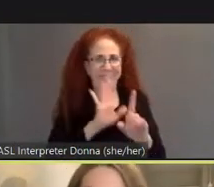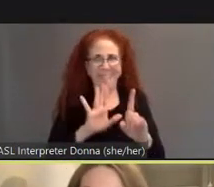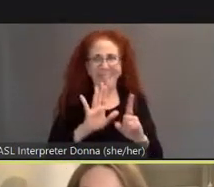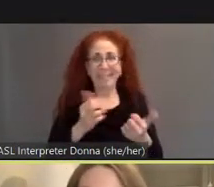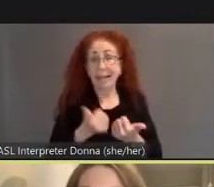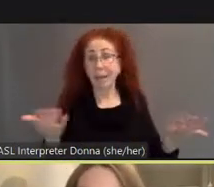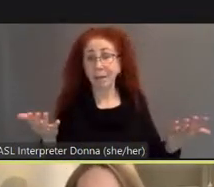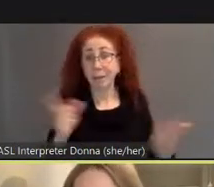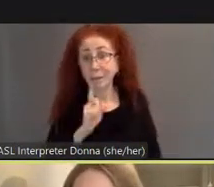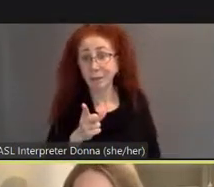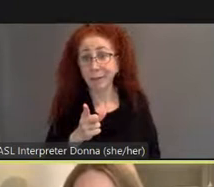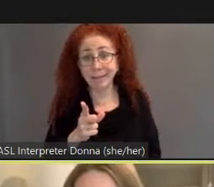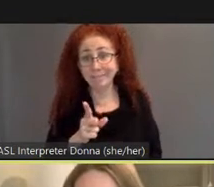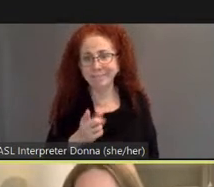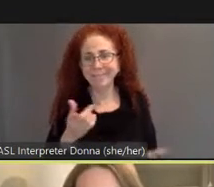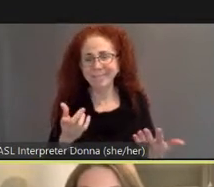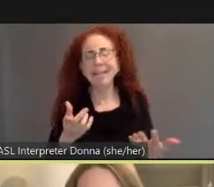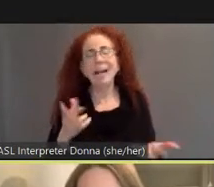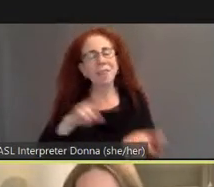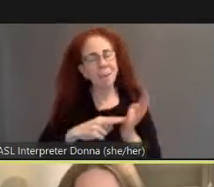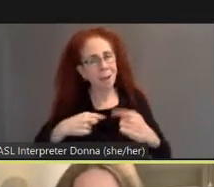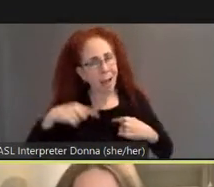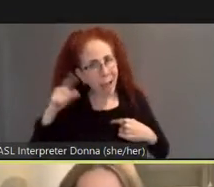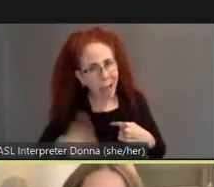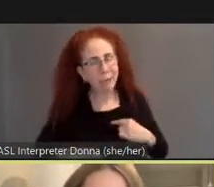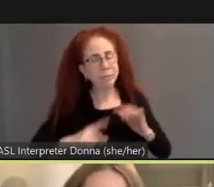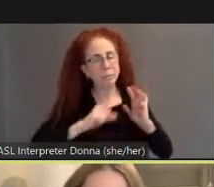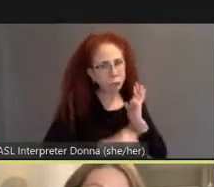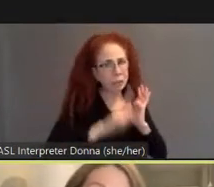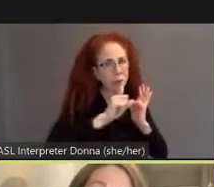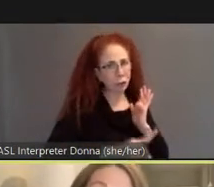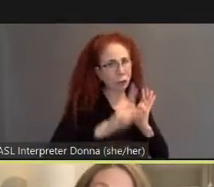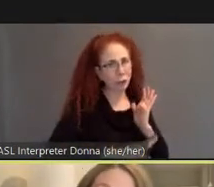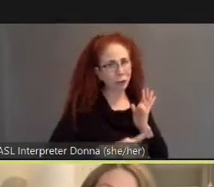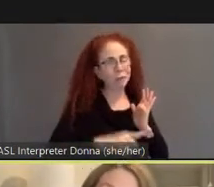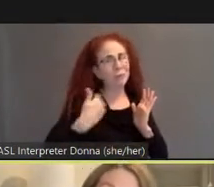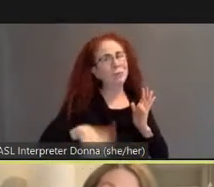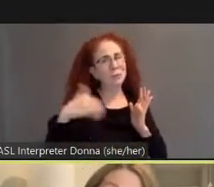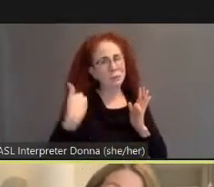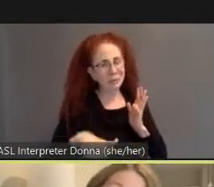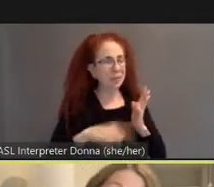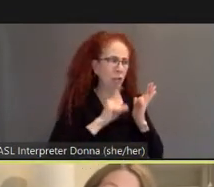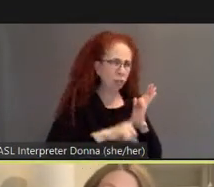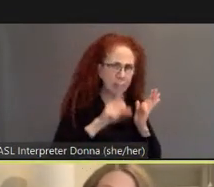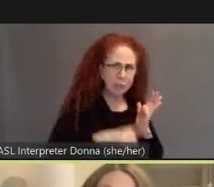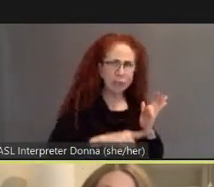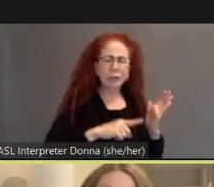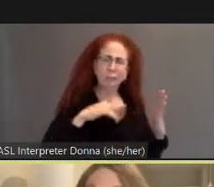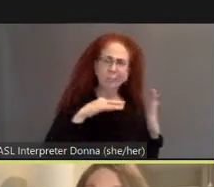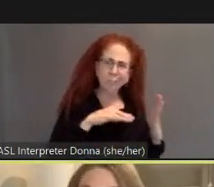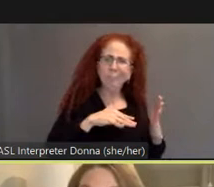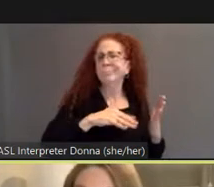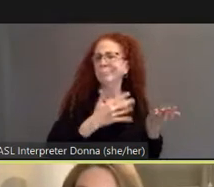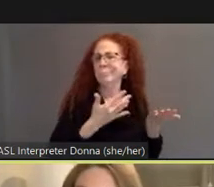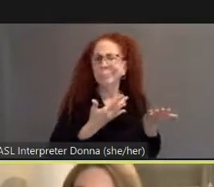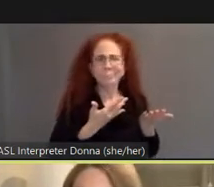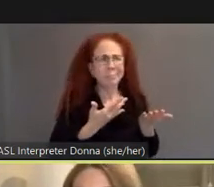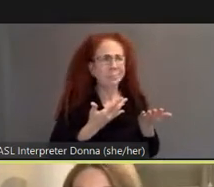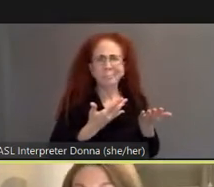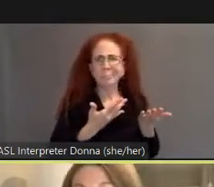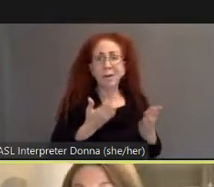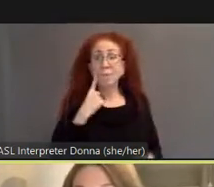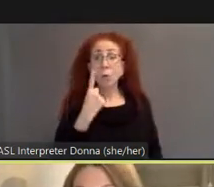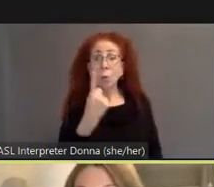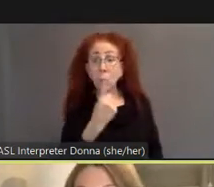anything, that always requires a lot of research for me. So researching, maybe for one piece,